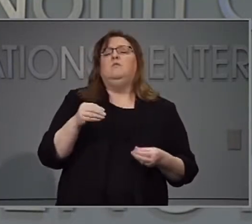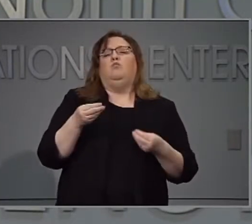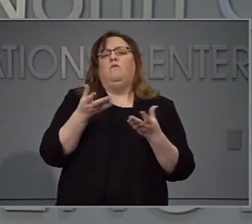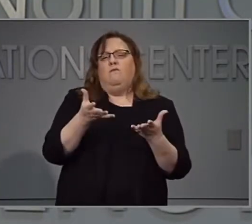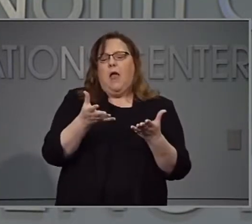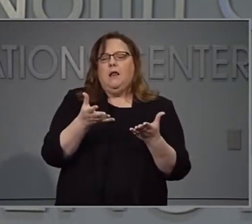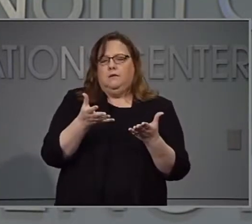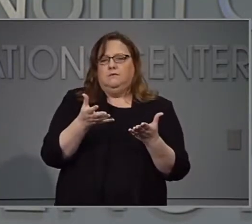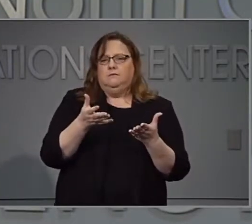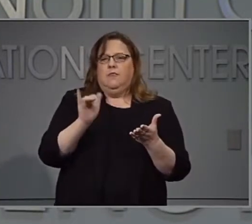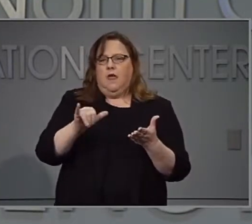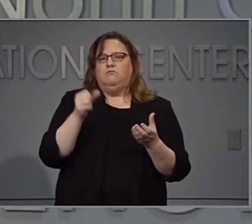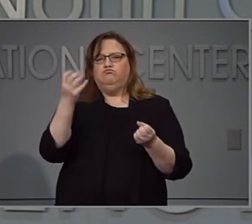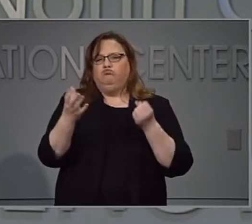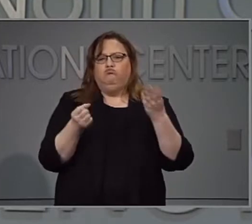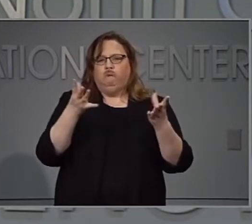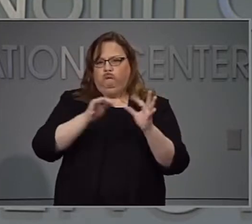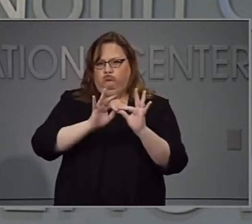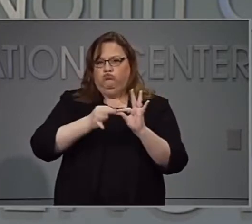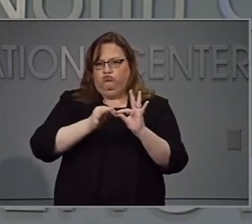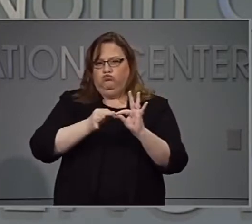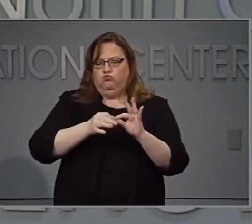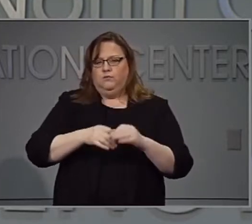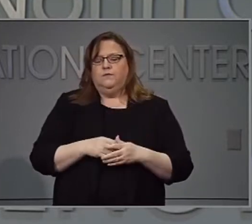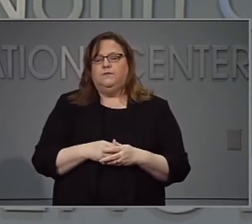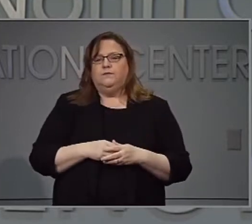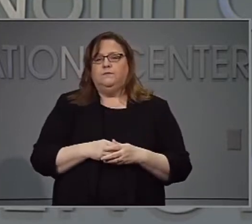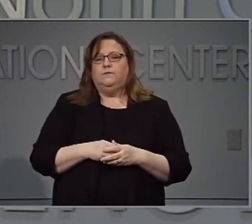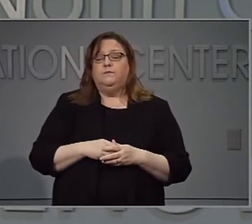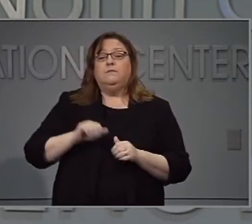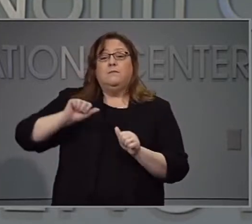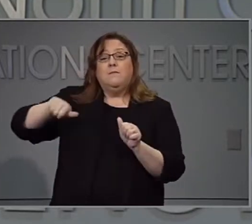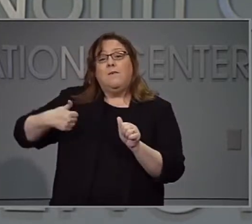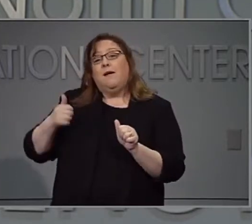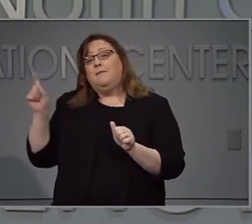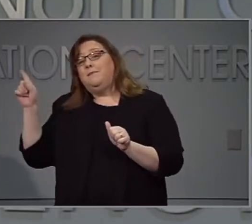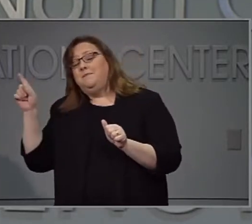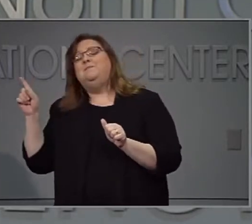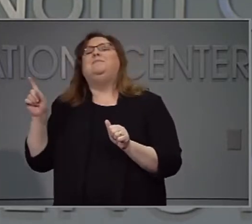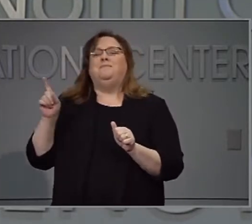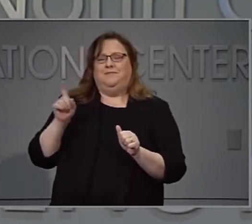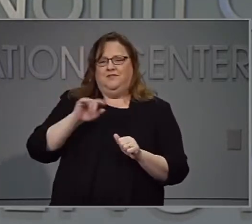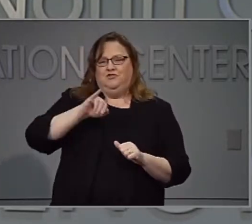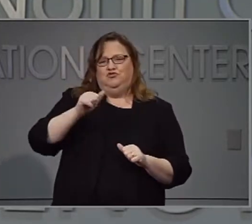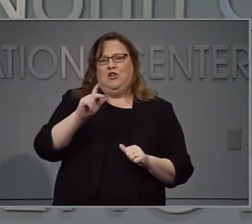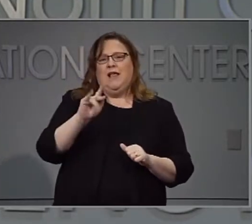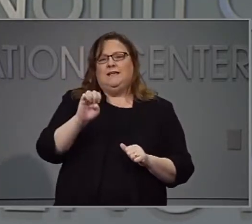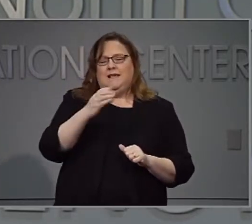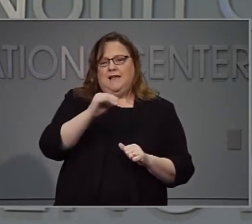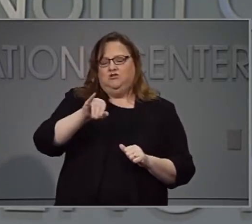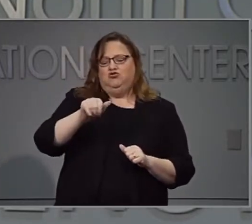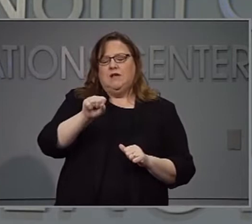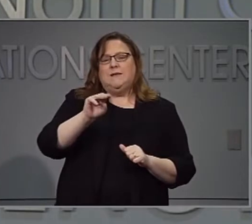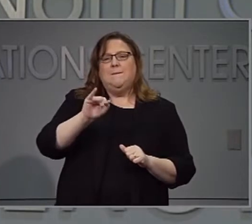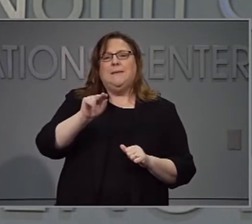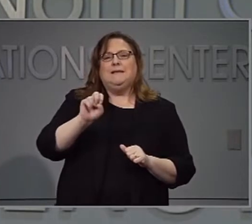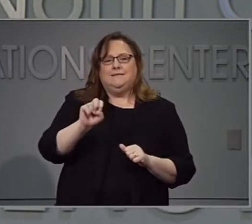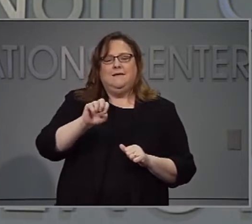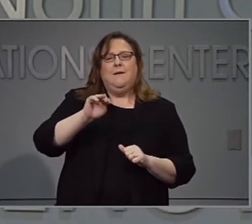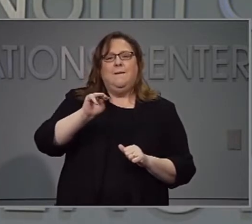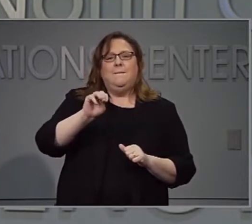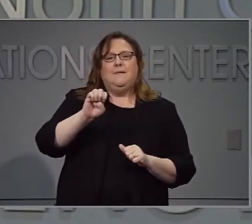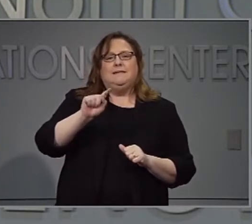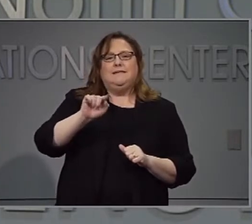Language. And behind the scenes are Jackie and Jasmine Mativier. They are our